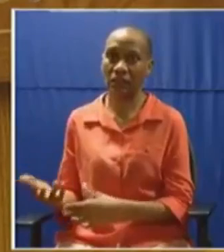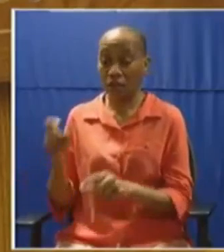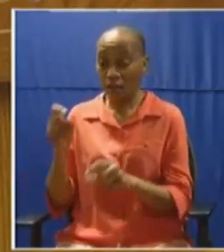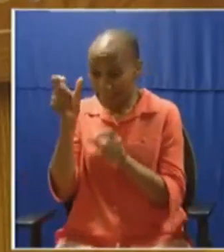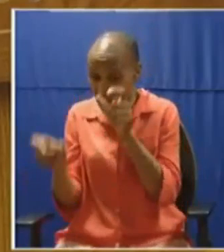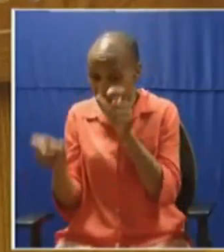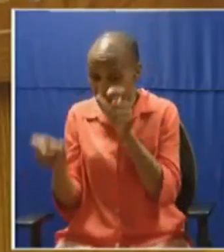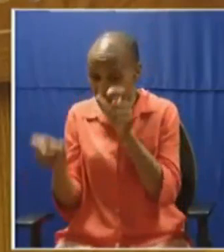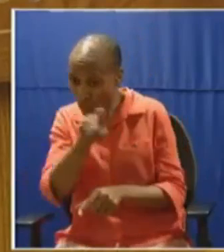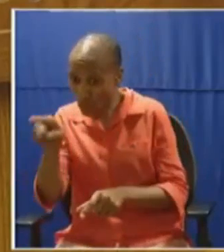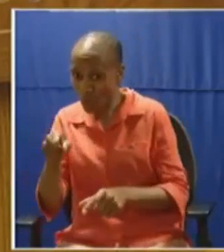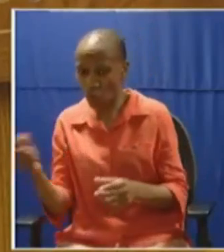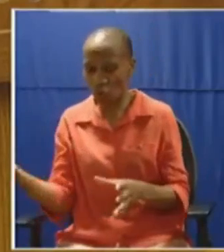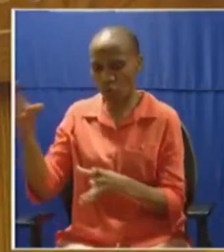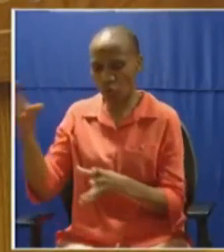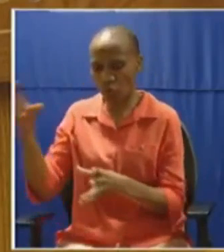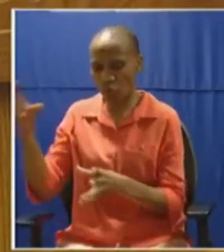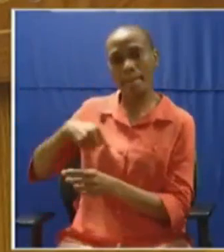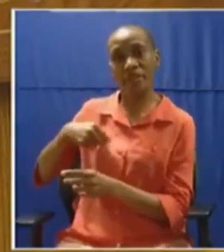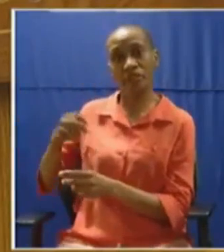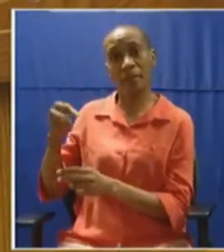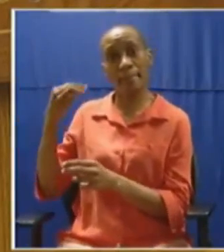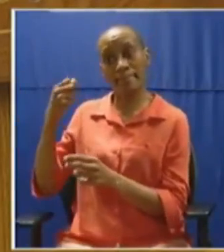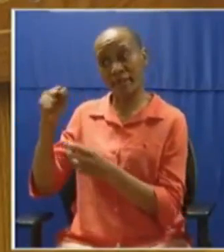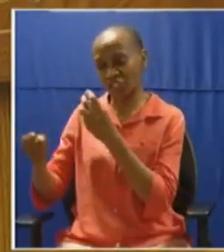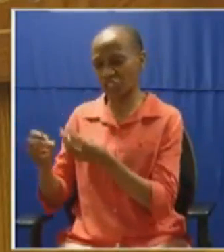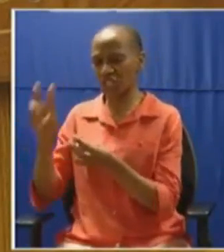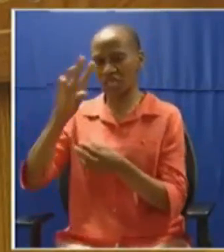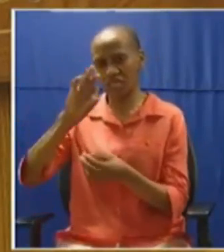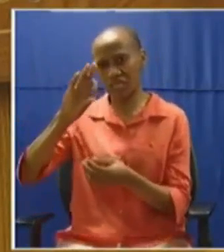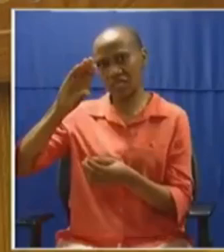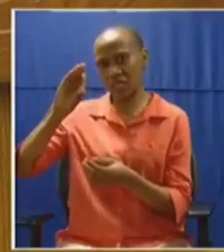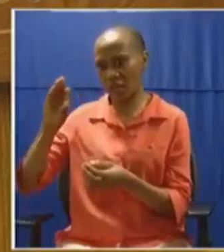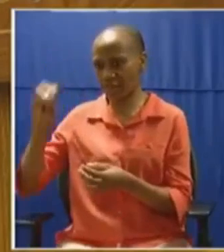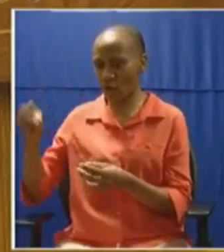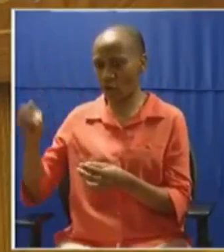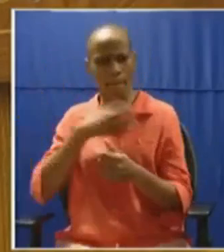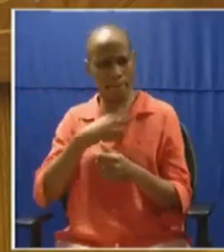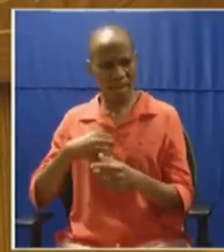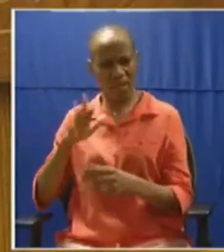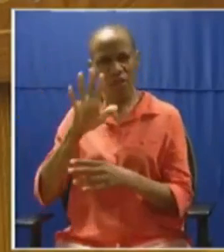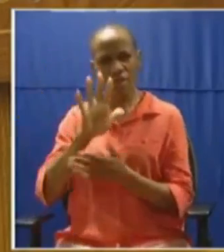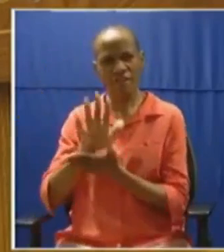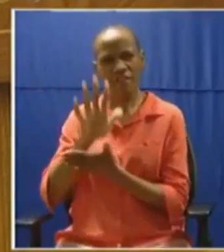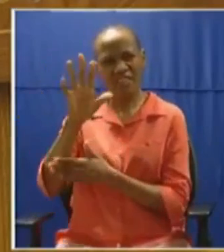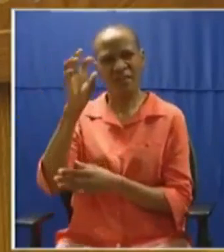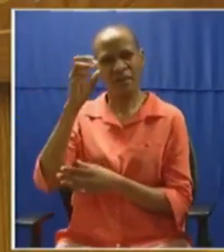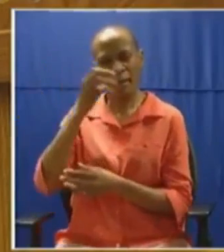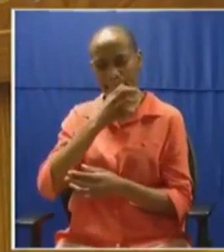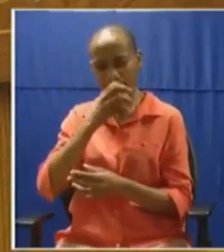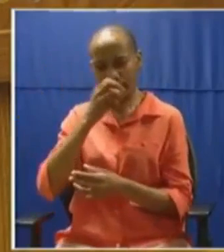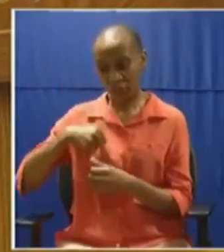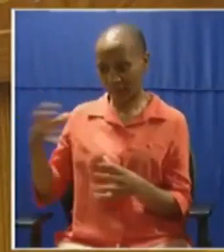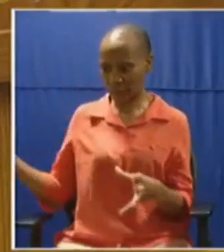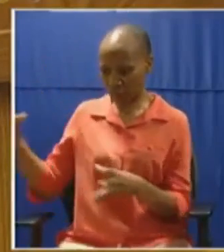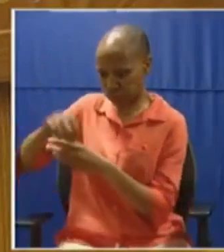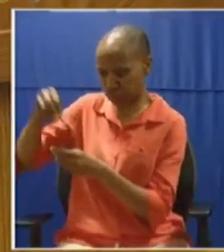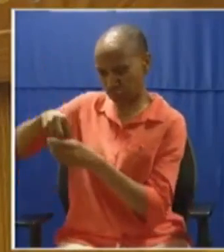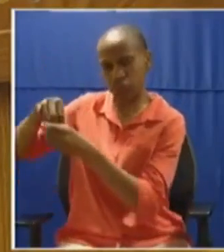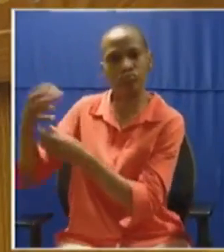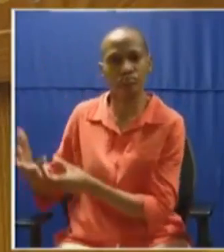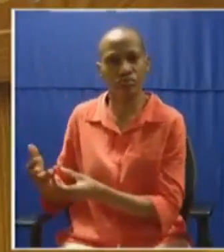individuals brought on board the municipal managers, chief financial officers, and mayors of 15 municipalities. They did this